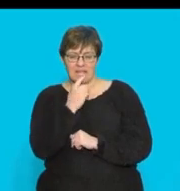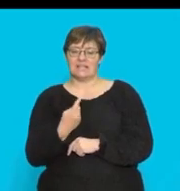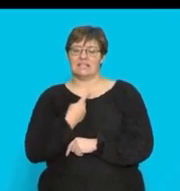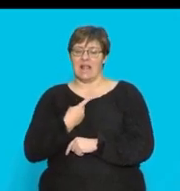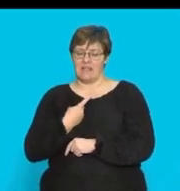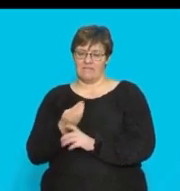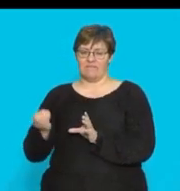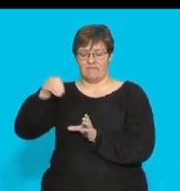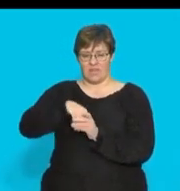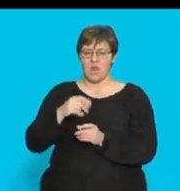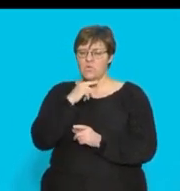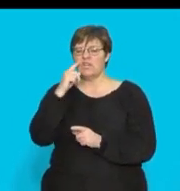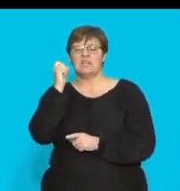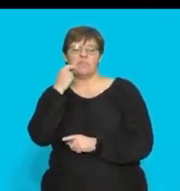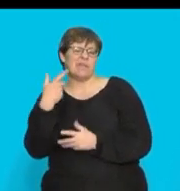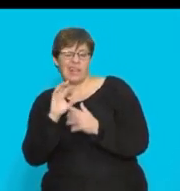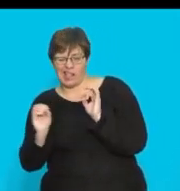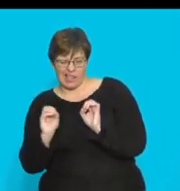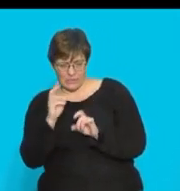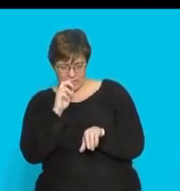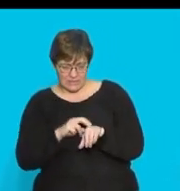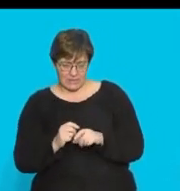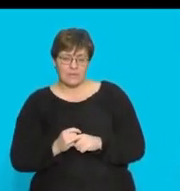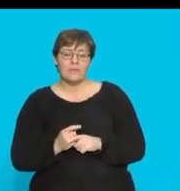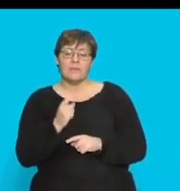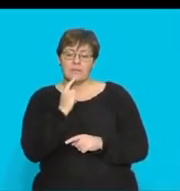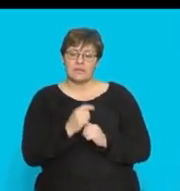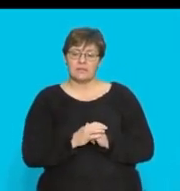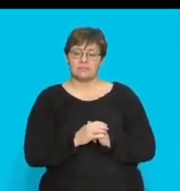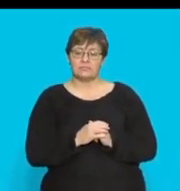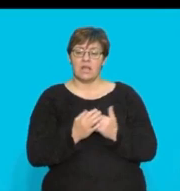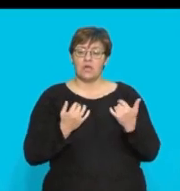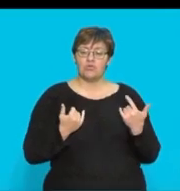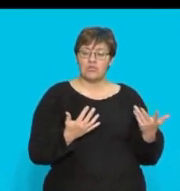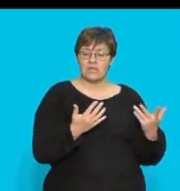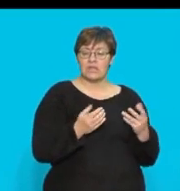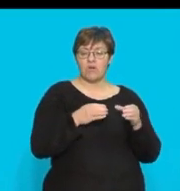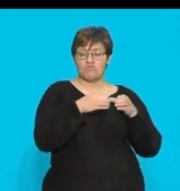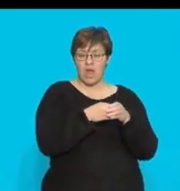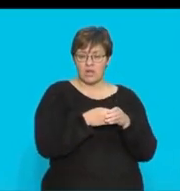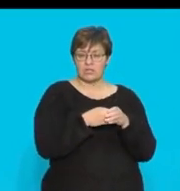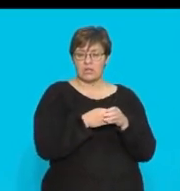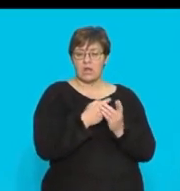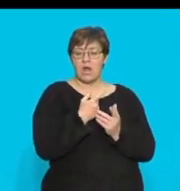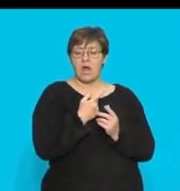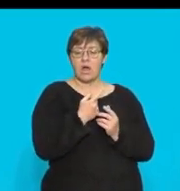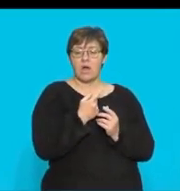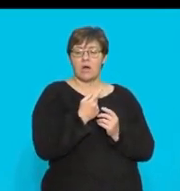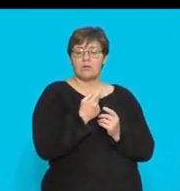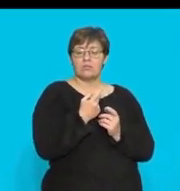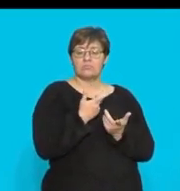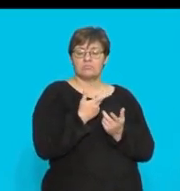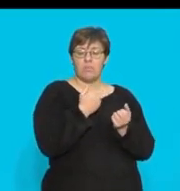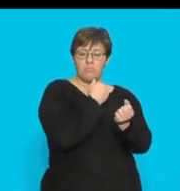pollinates itself, right? Green, round, poisonous fruits are